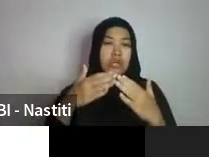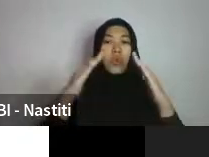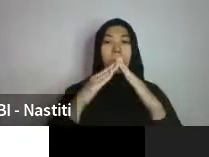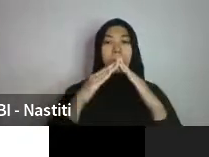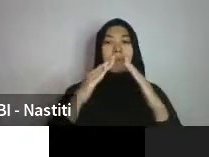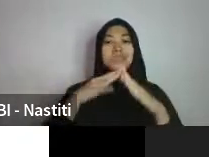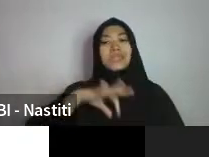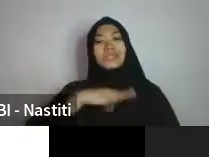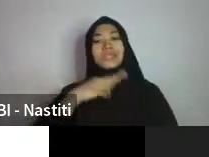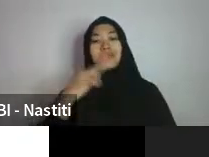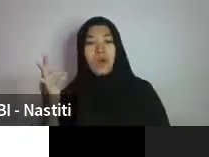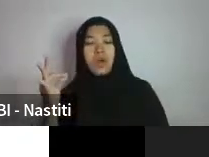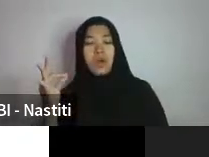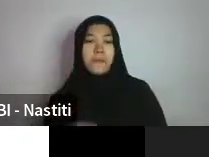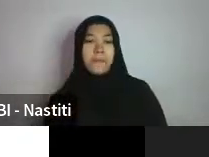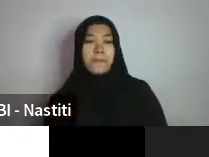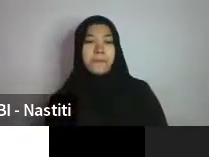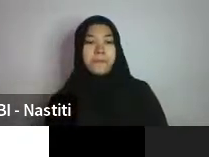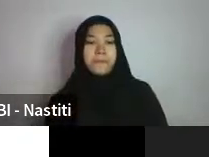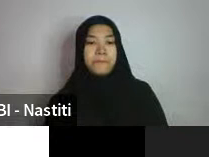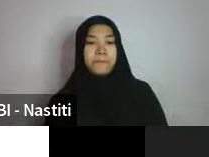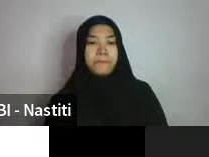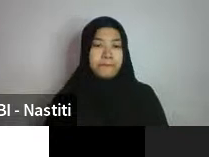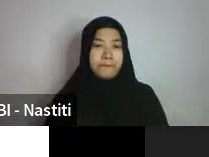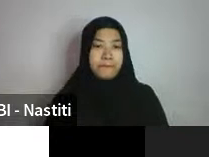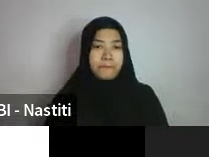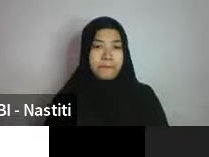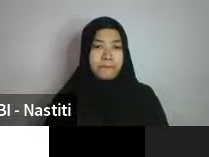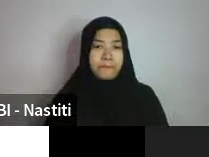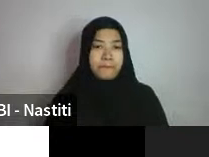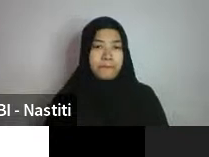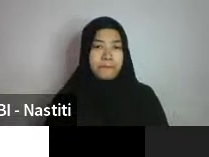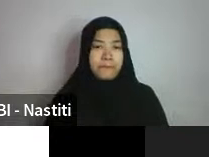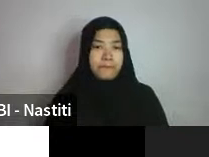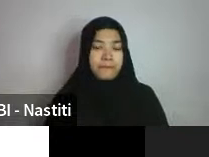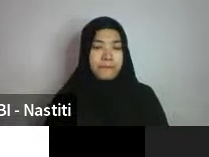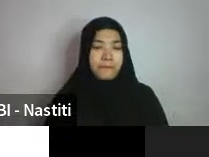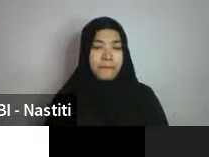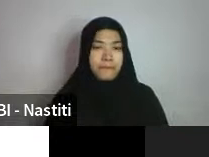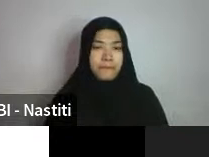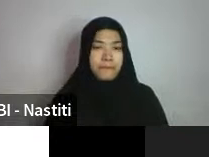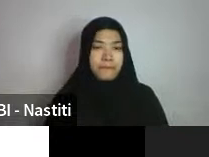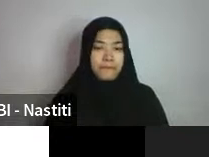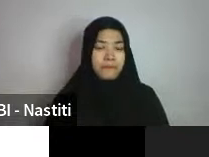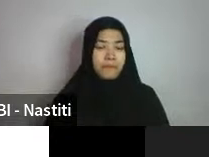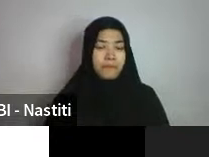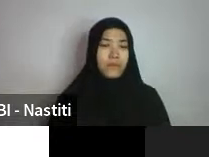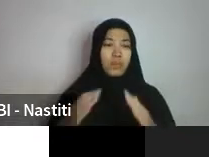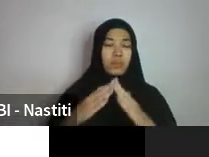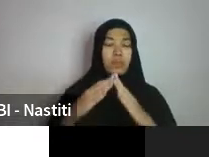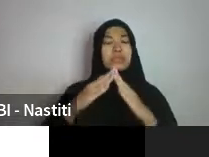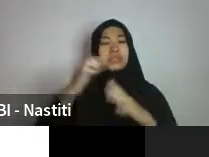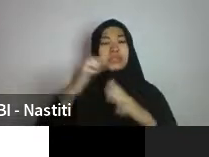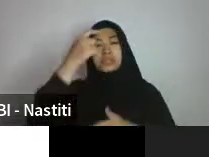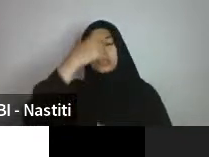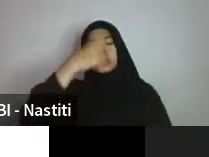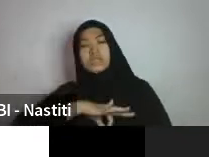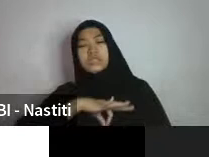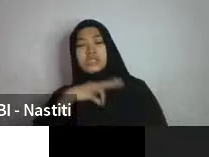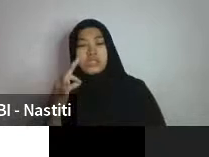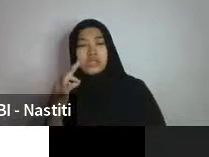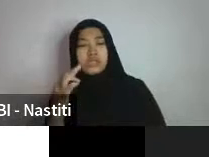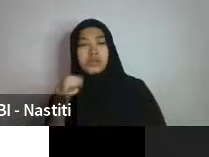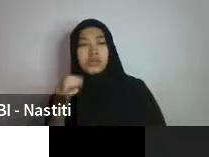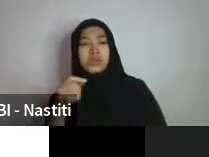never enough places. This is true worldwide. Never enough beds. The mental hospitals focused on work and rehabilitation